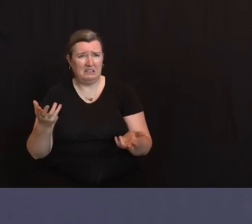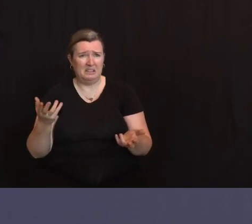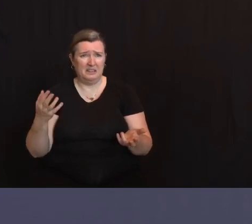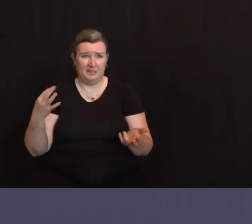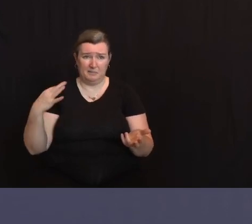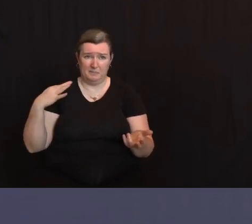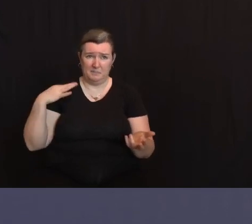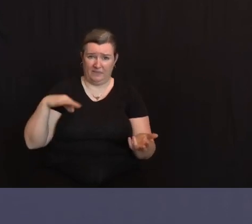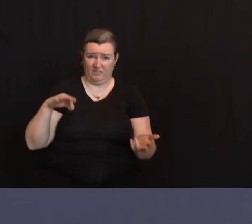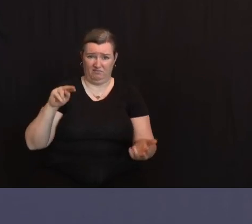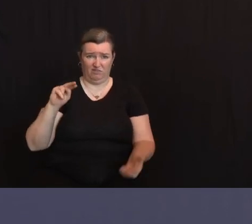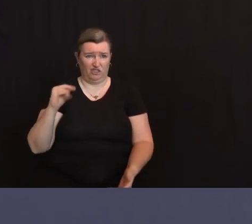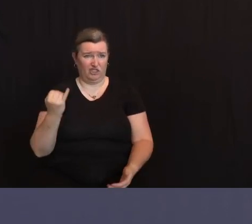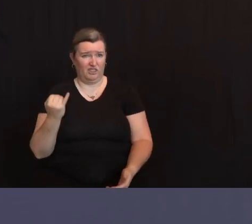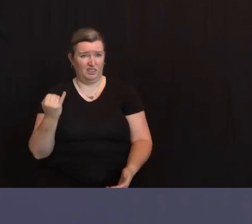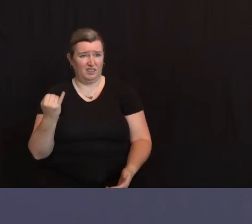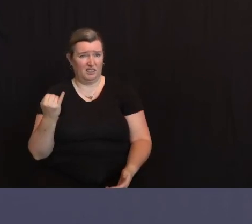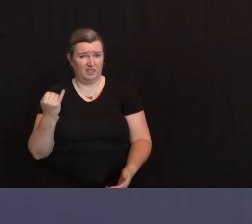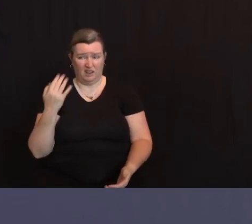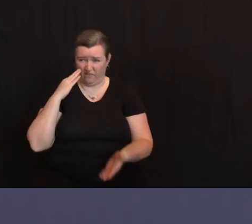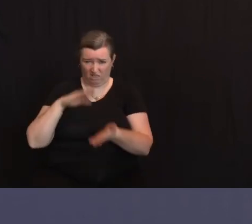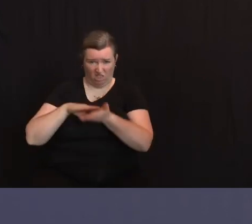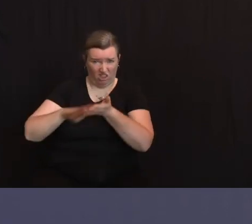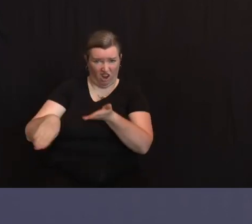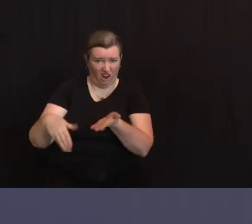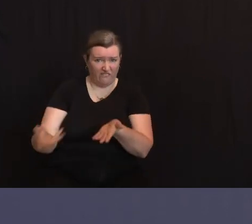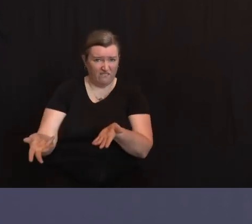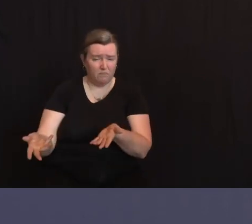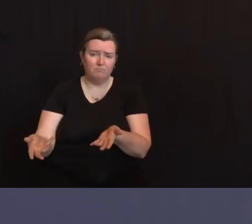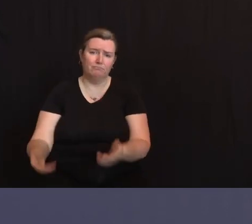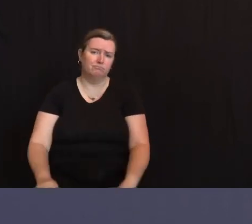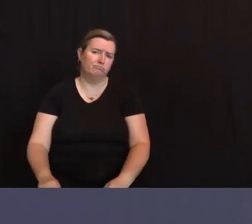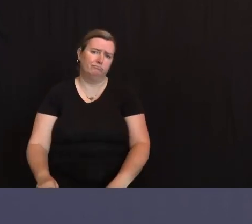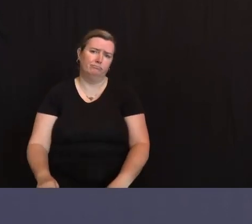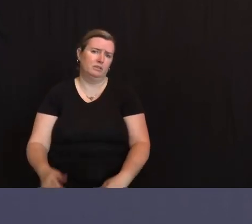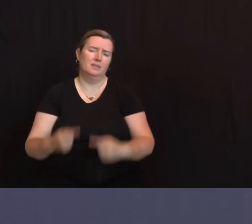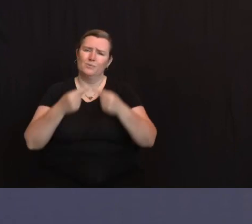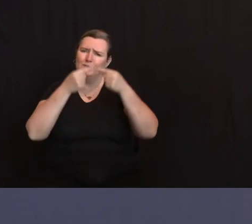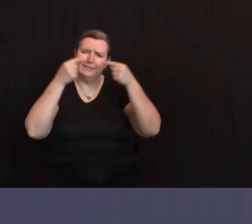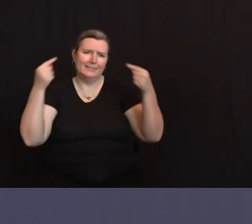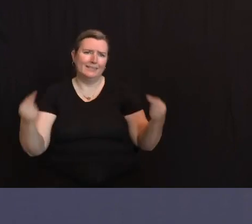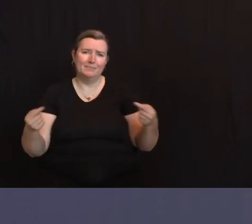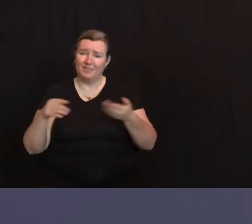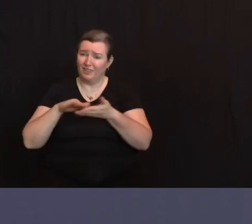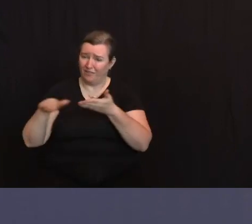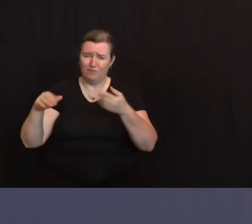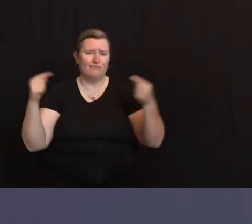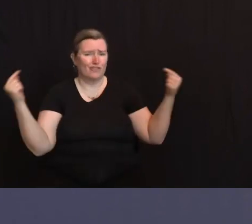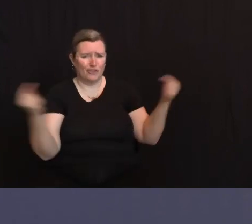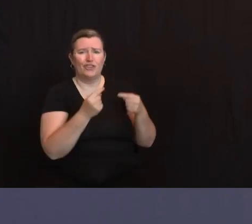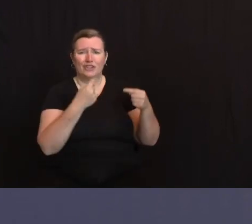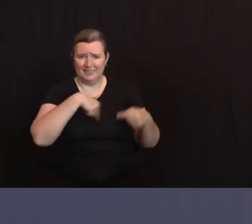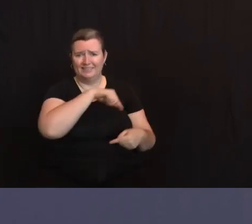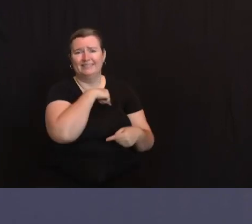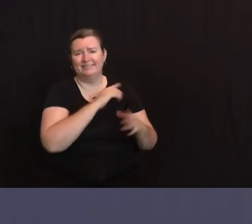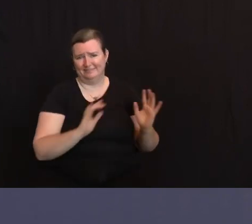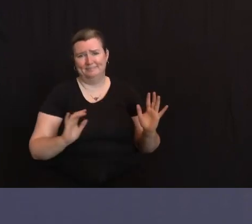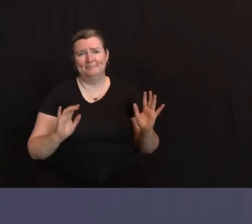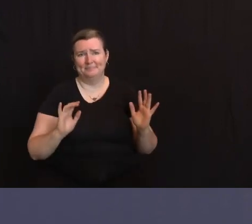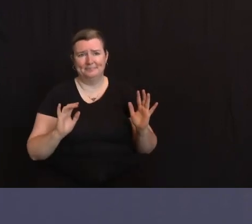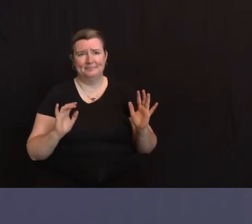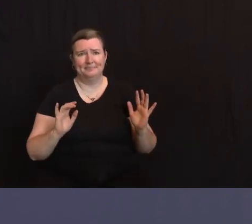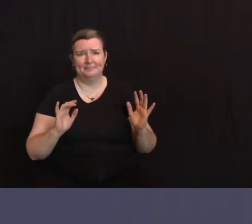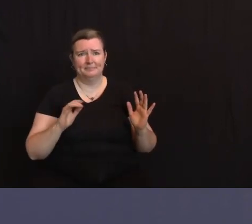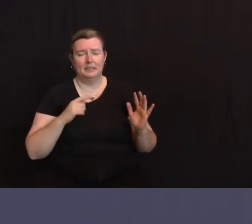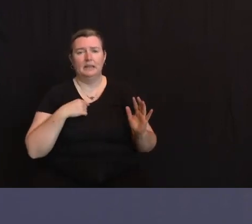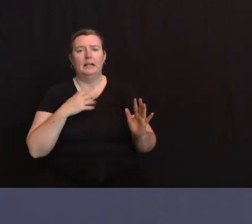Jersey's families, when in fact the exact opposite is the case? So I'll leave it there. I appreciate the fact that